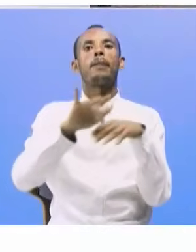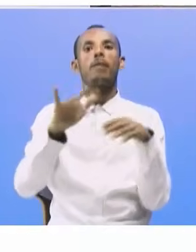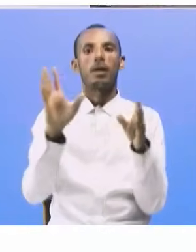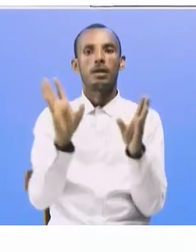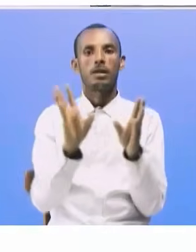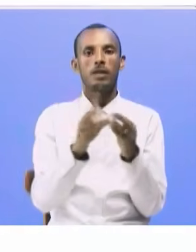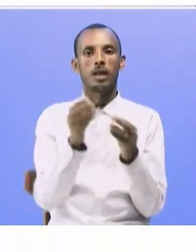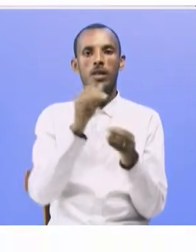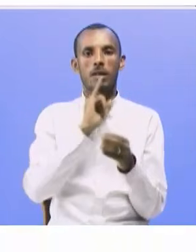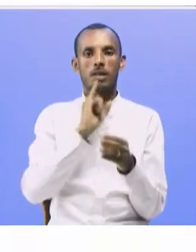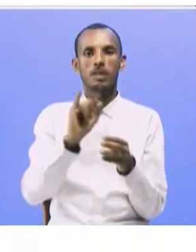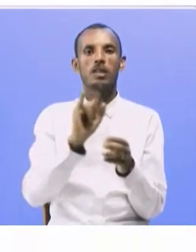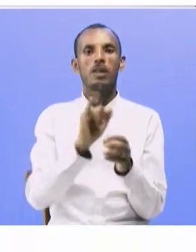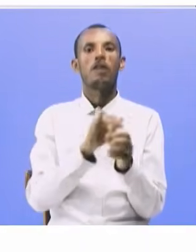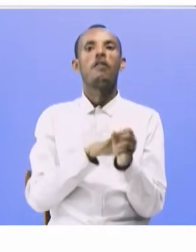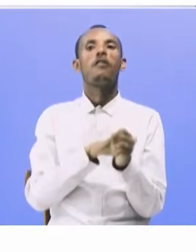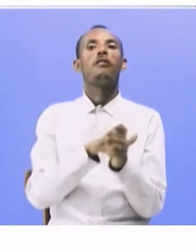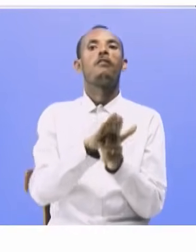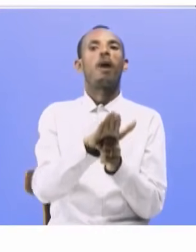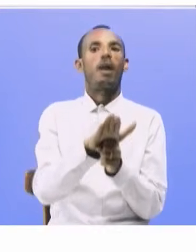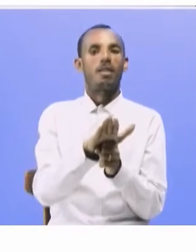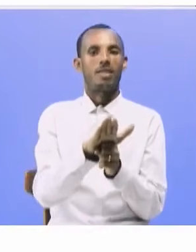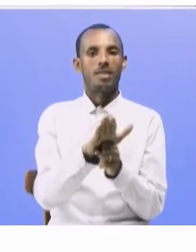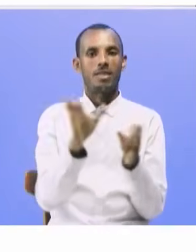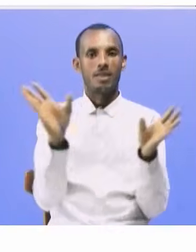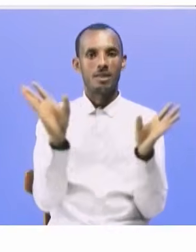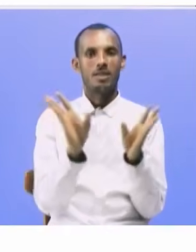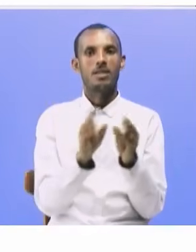a finite set. Empty